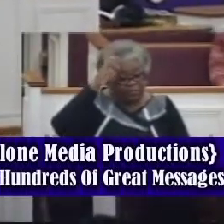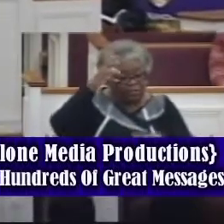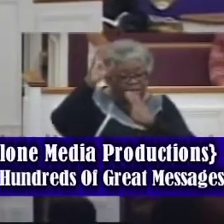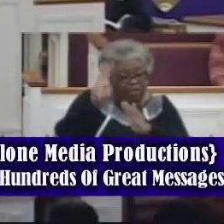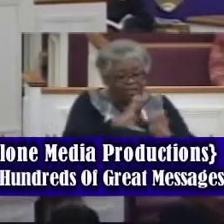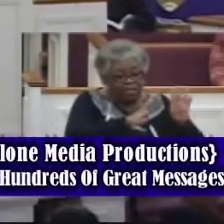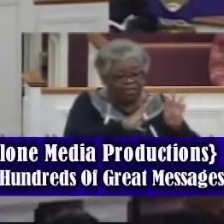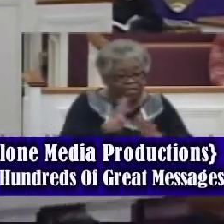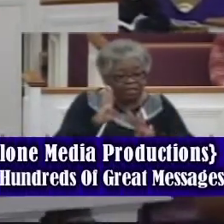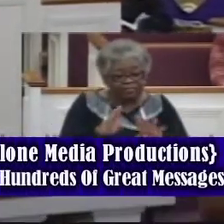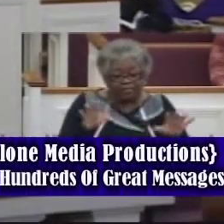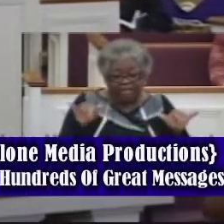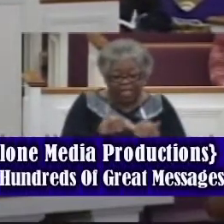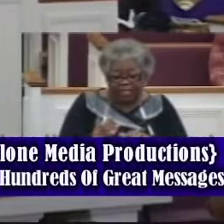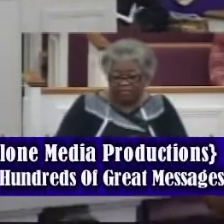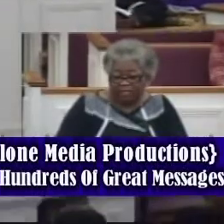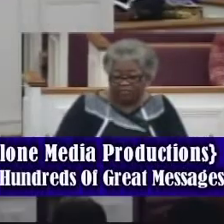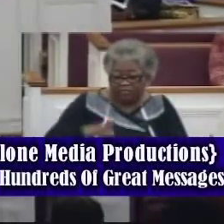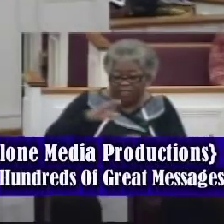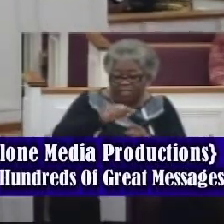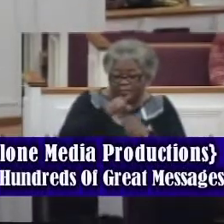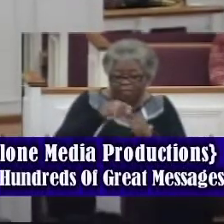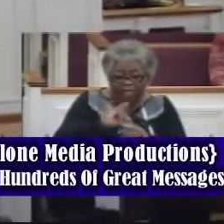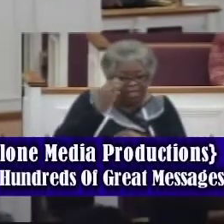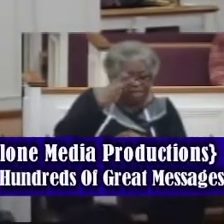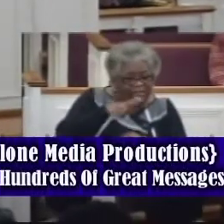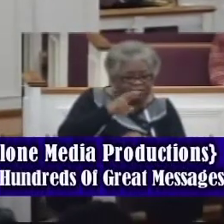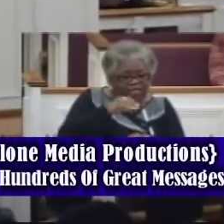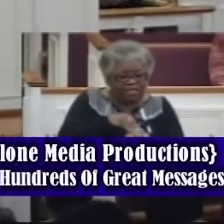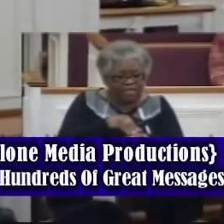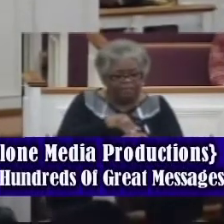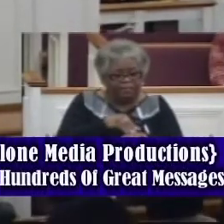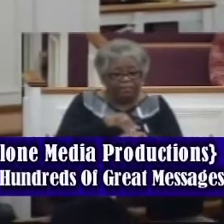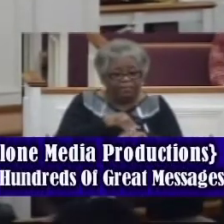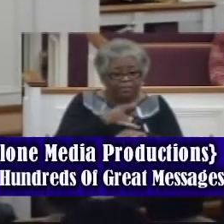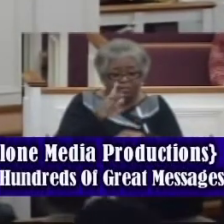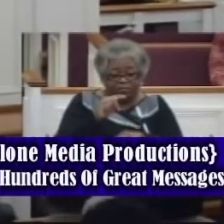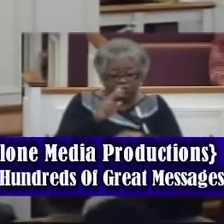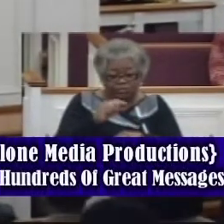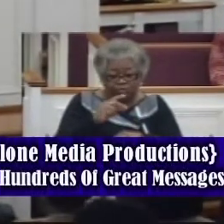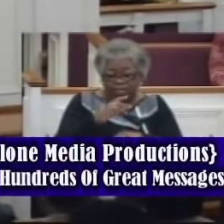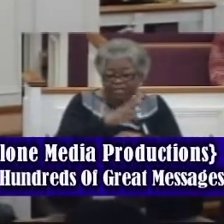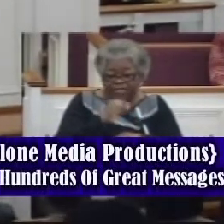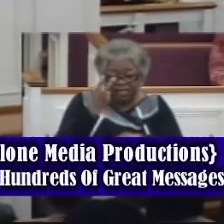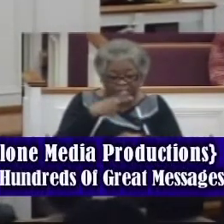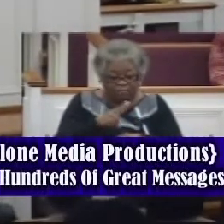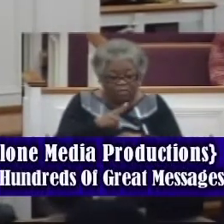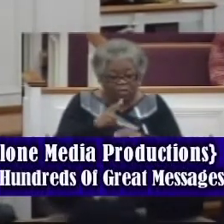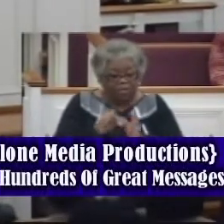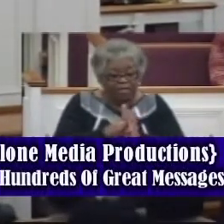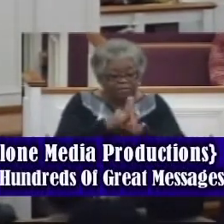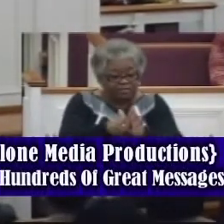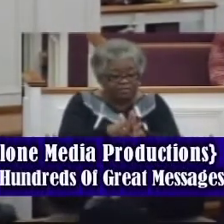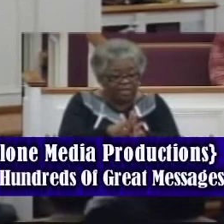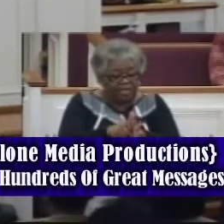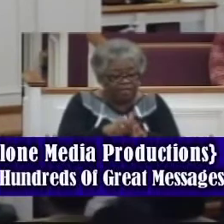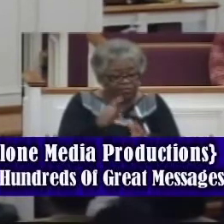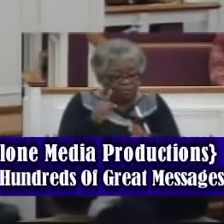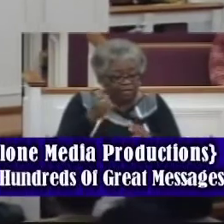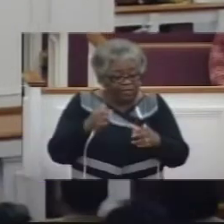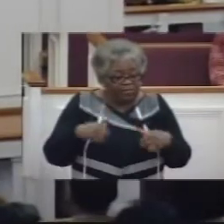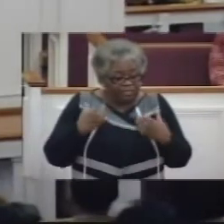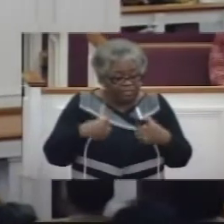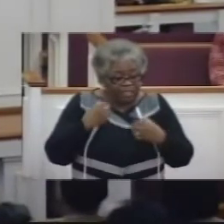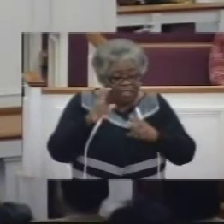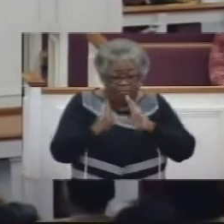like a giant. But when I looked on the screen and I saw the little sign with one of the young people